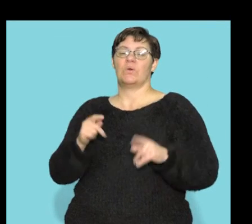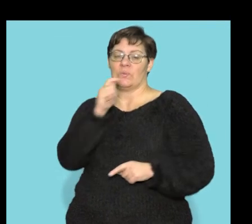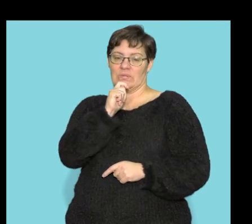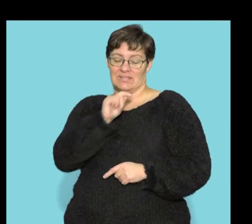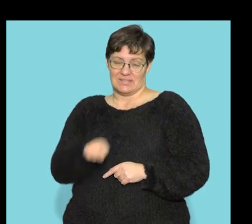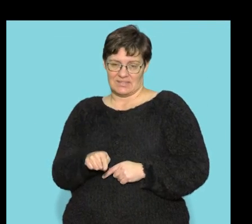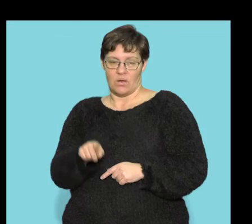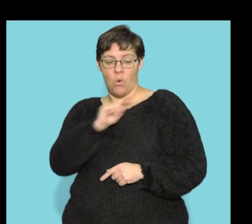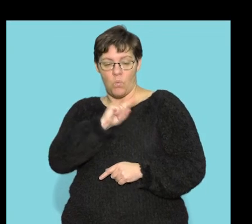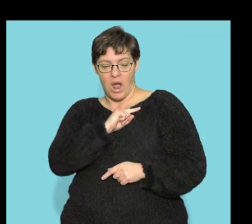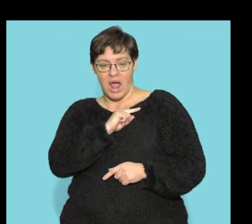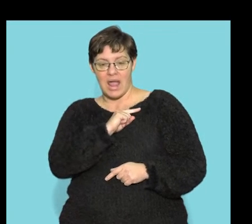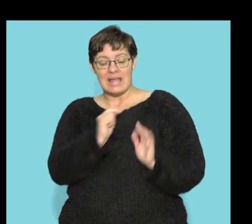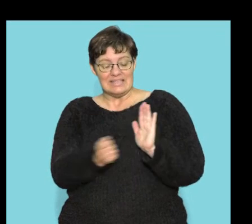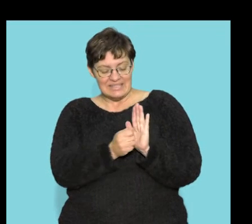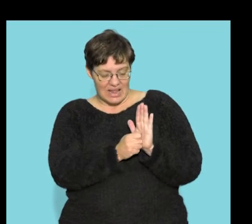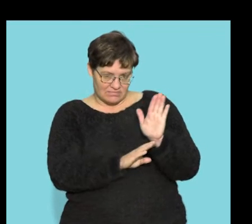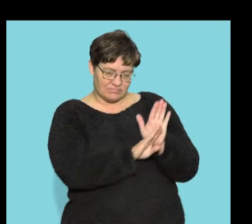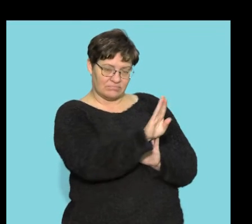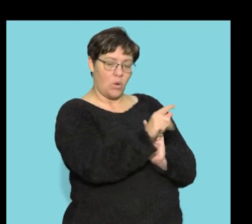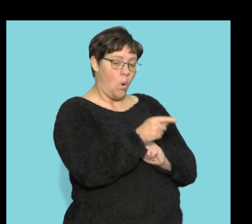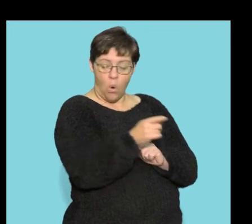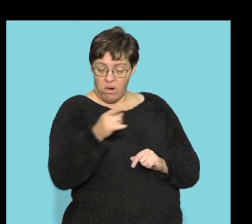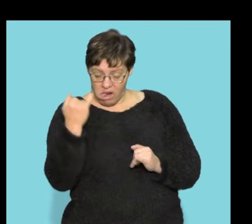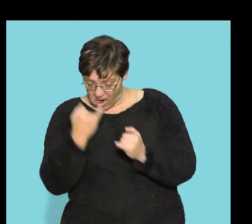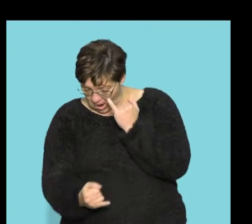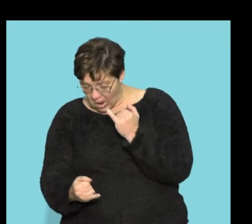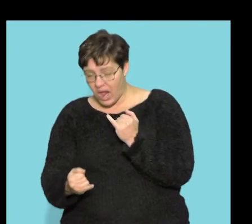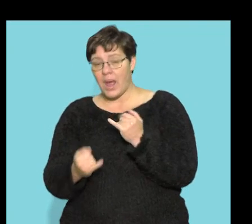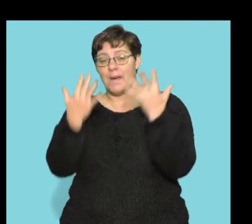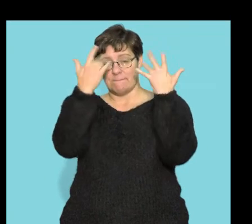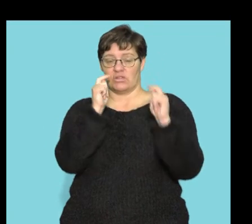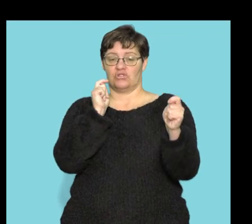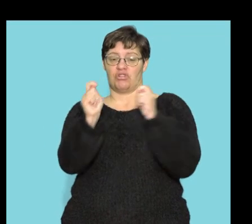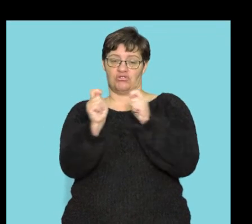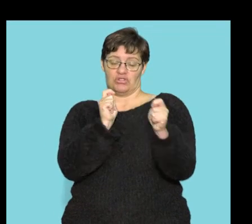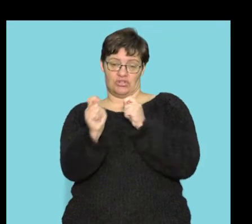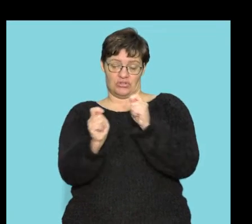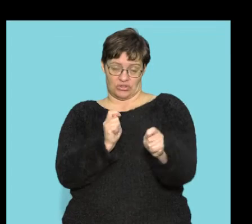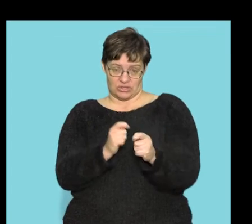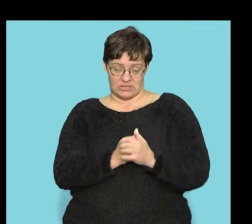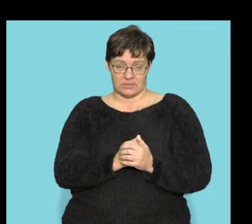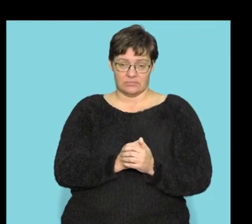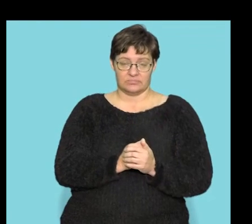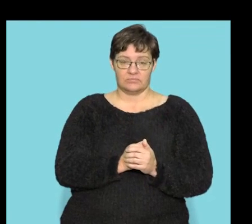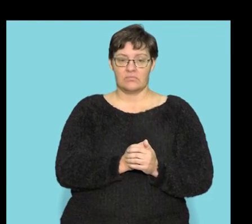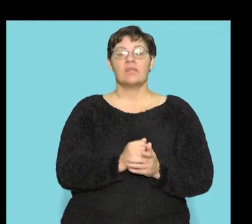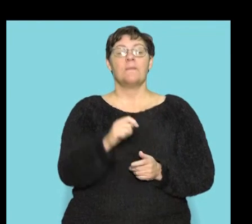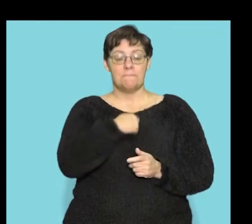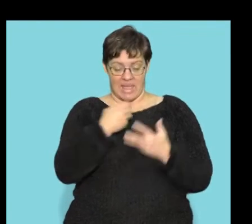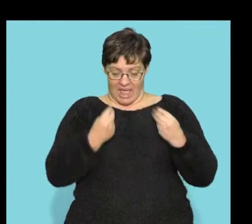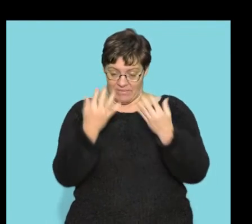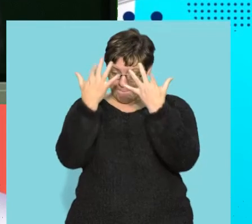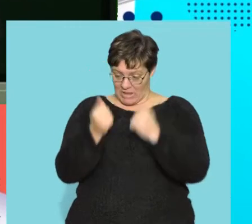sales, or adjust the budget if found to be ineffective. Yes, certainly use what you have